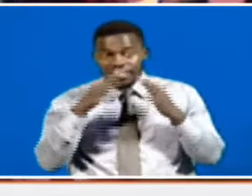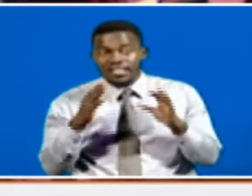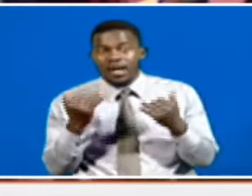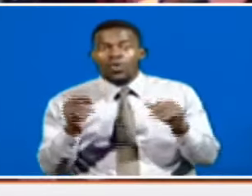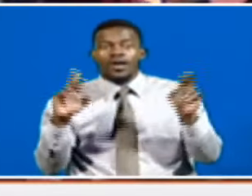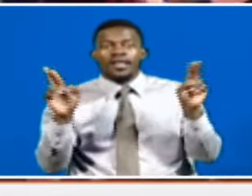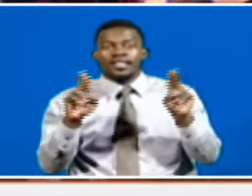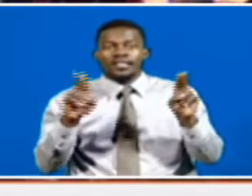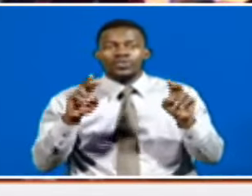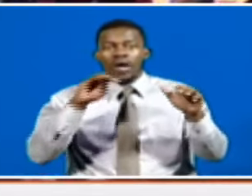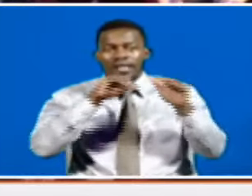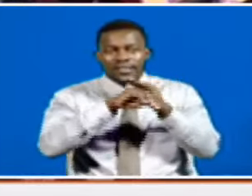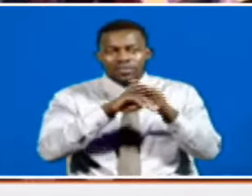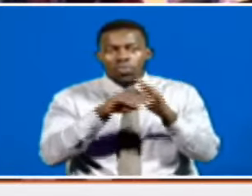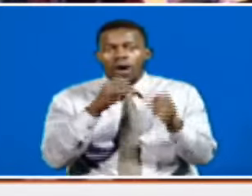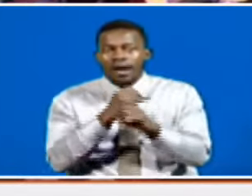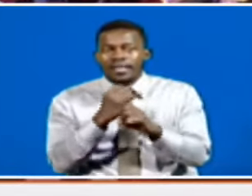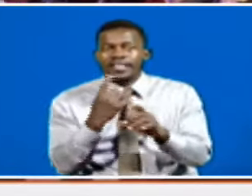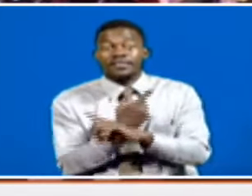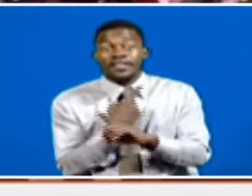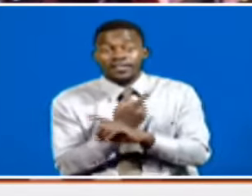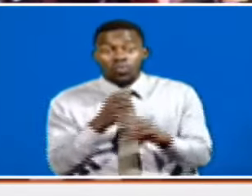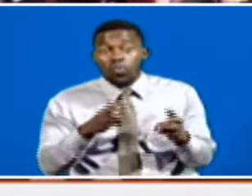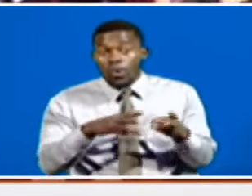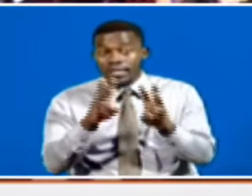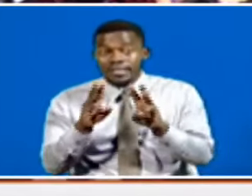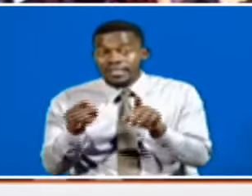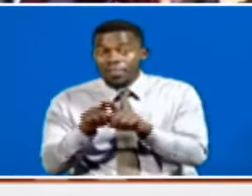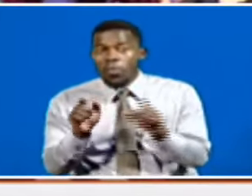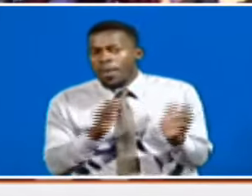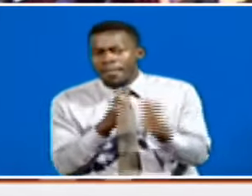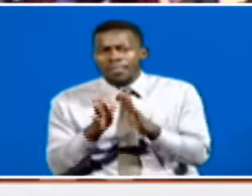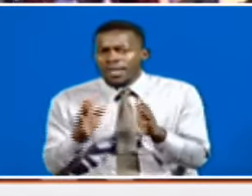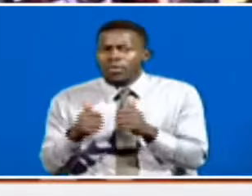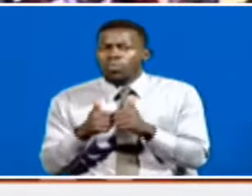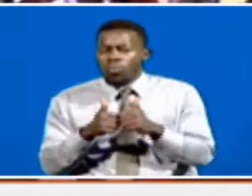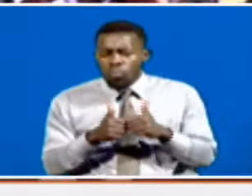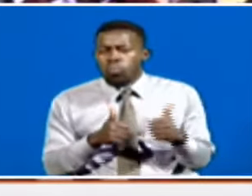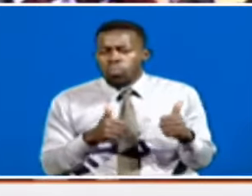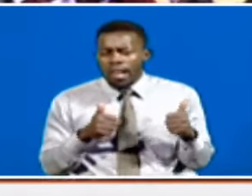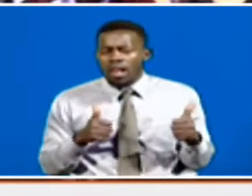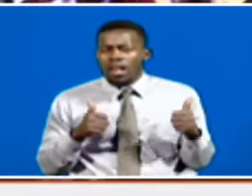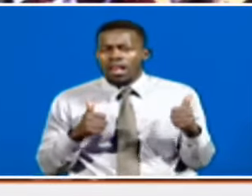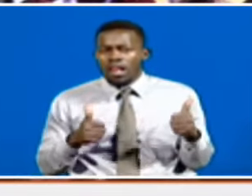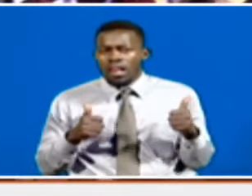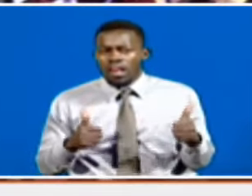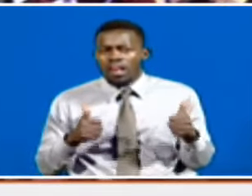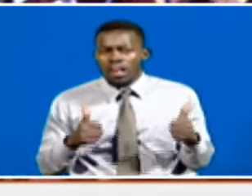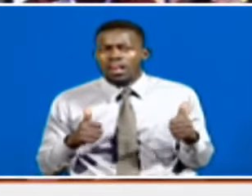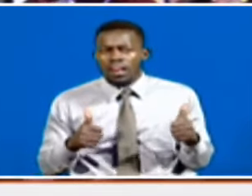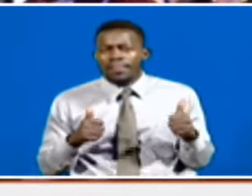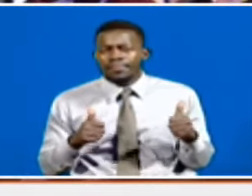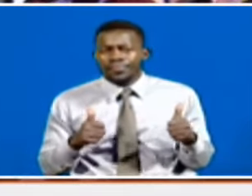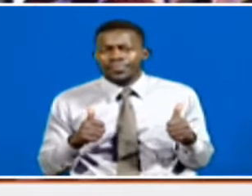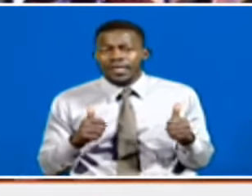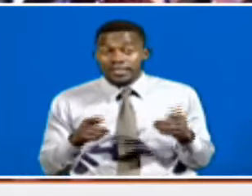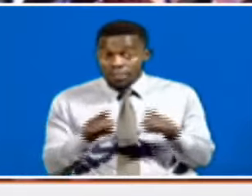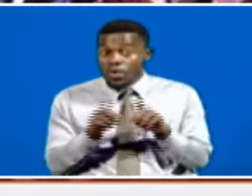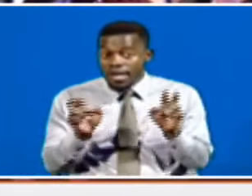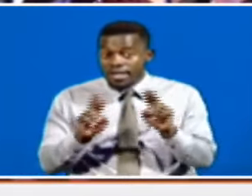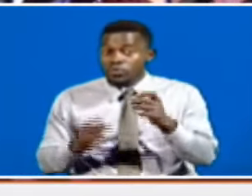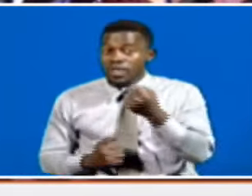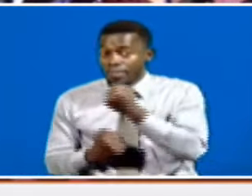country in many ways, and also we are prepared ourselves to give a helping hand to start a